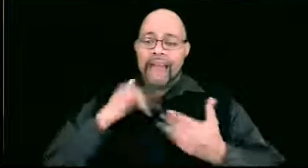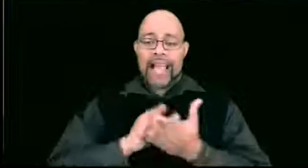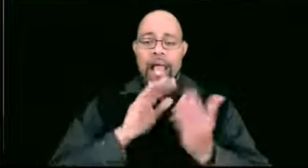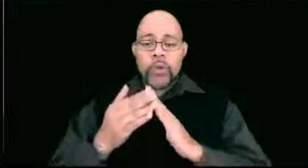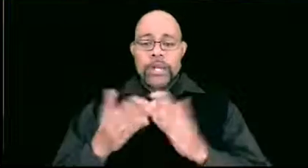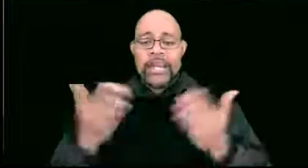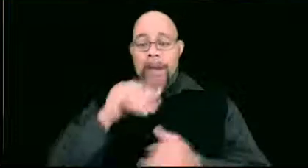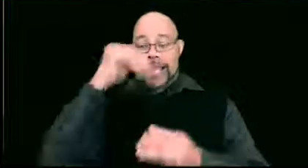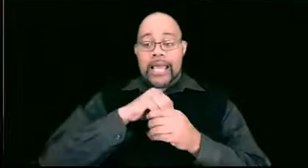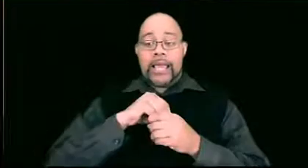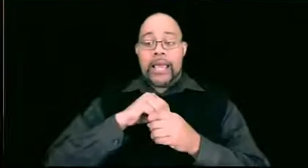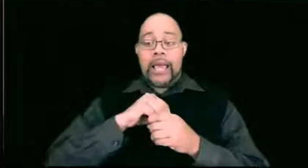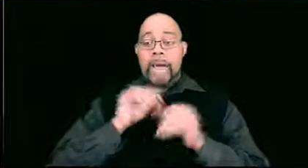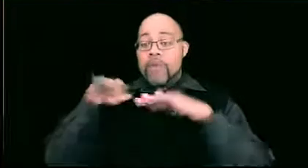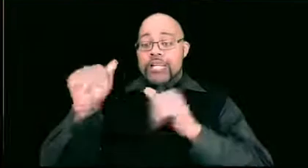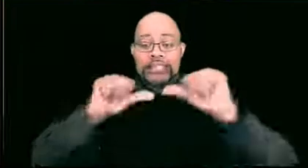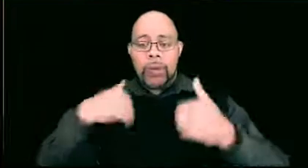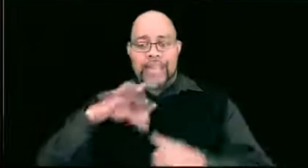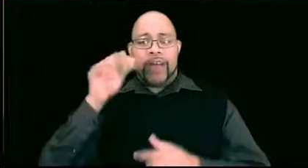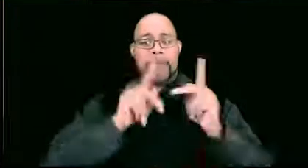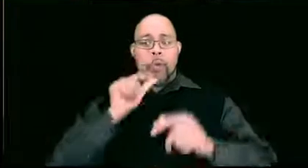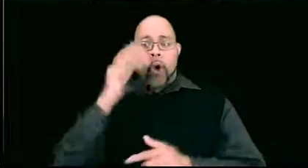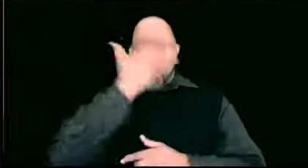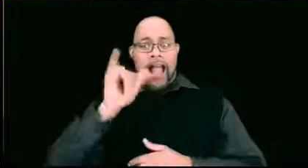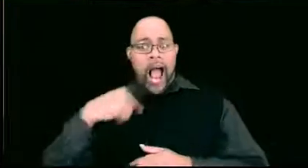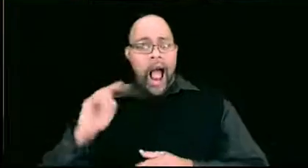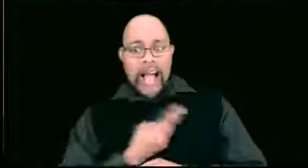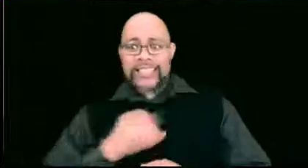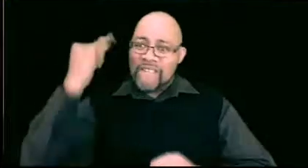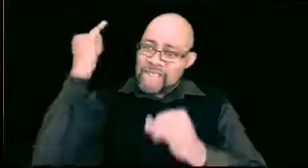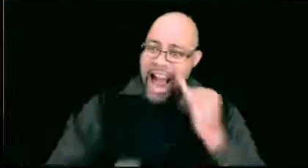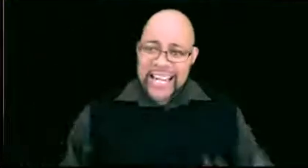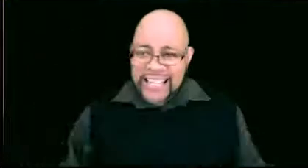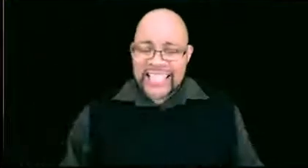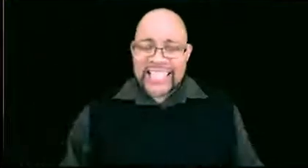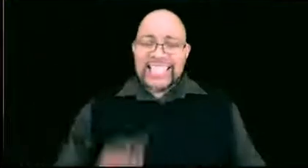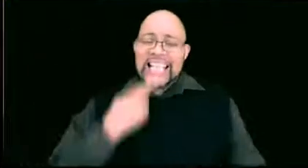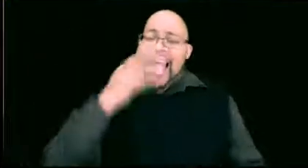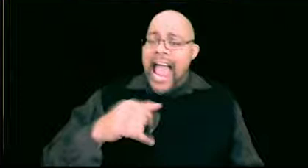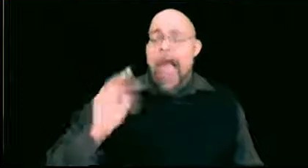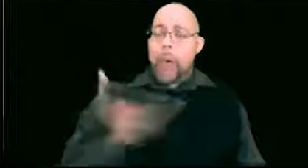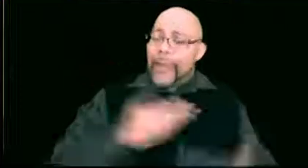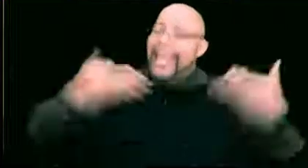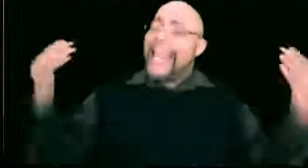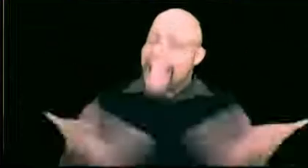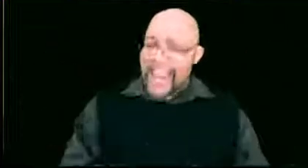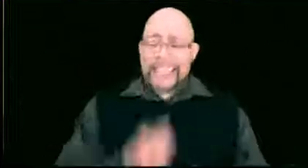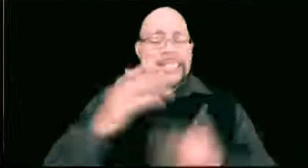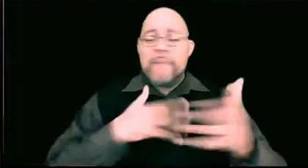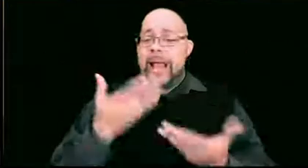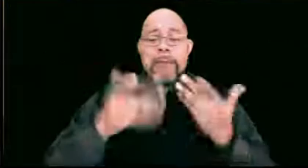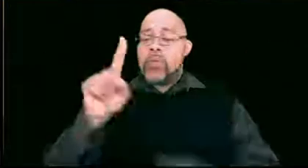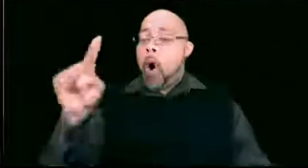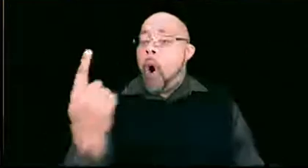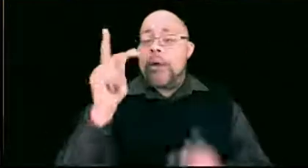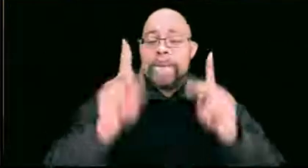we have this community here at Black in Marine Science where we can find folks who look like us finally and say, hey, we are here. And it